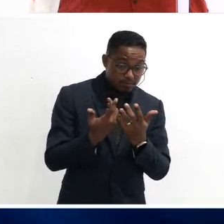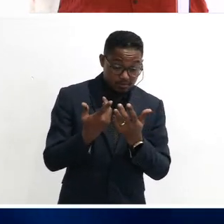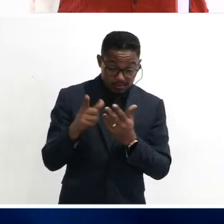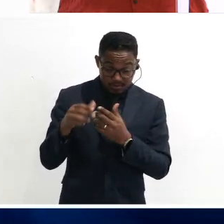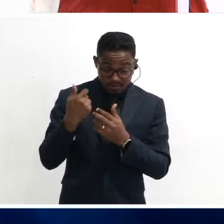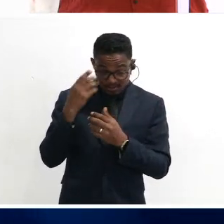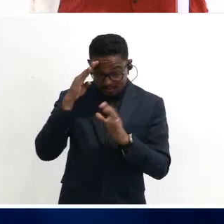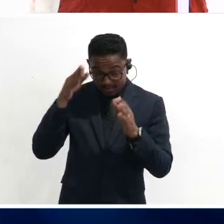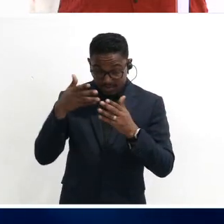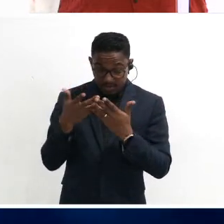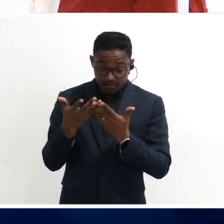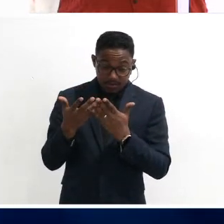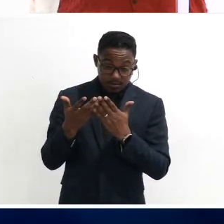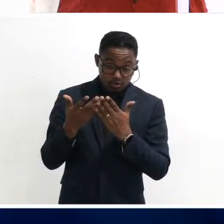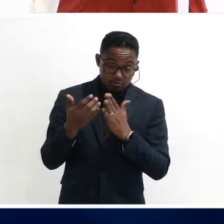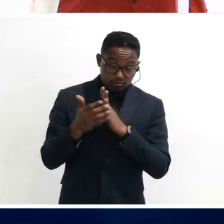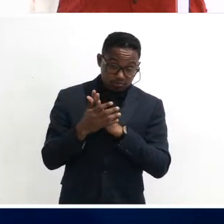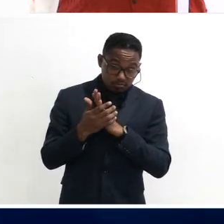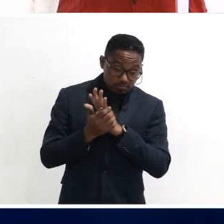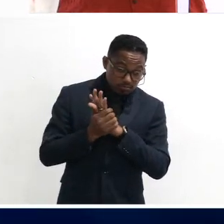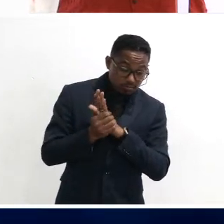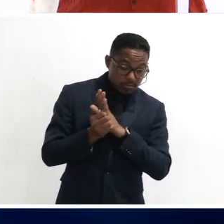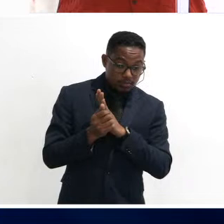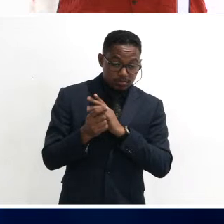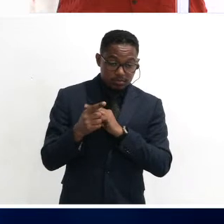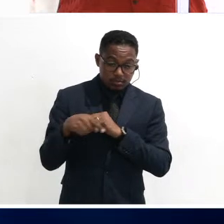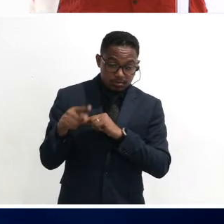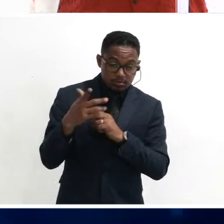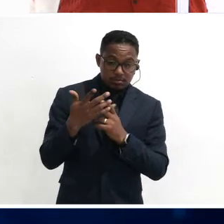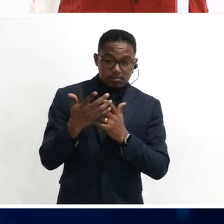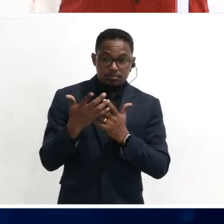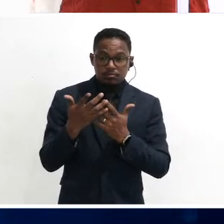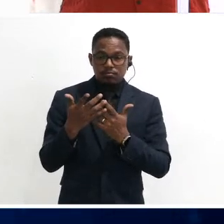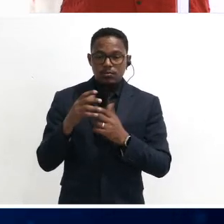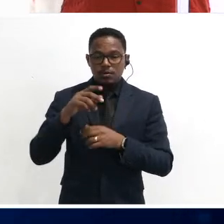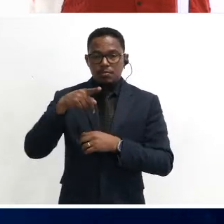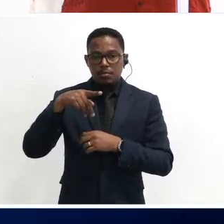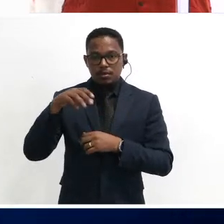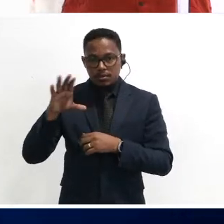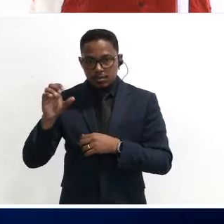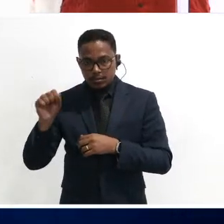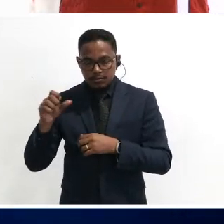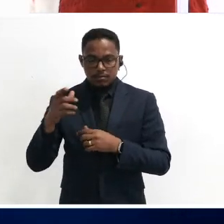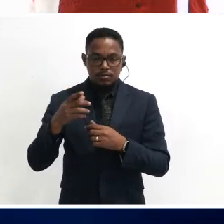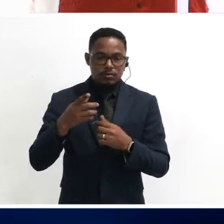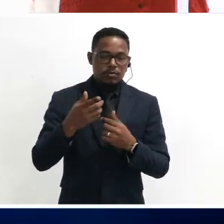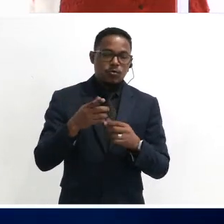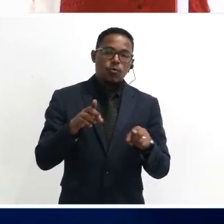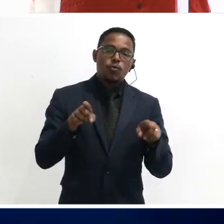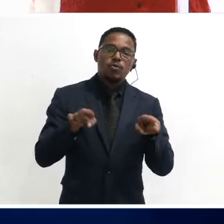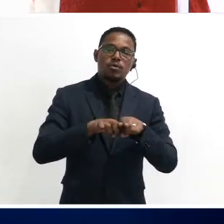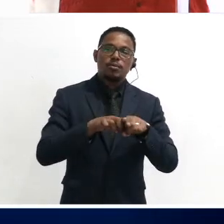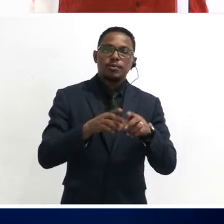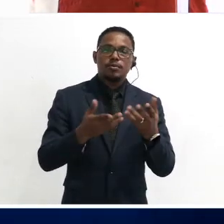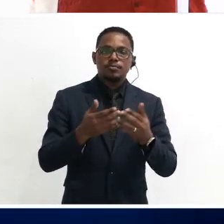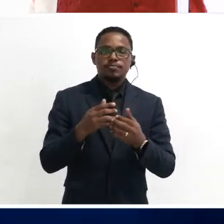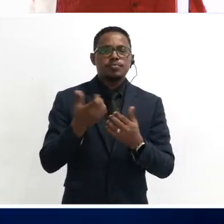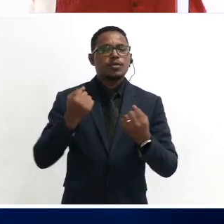follow maybe. And then consumer and automotive, which generally aren't very high performance driven, will follow